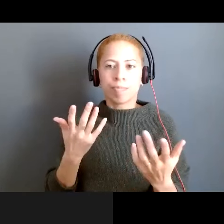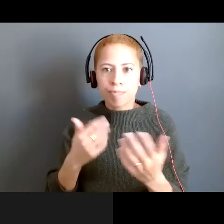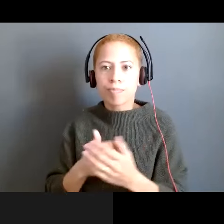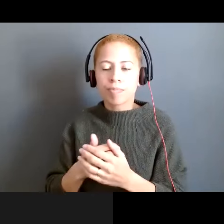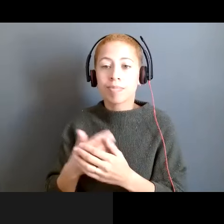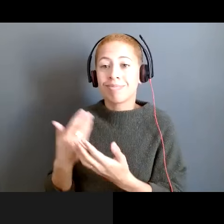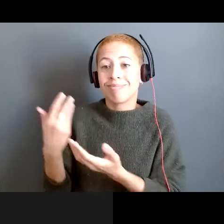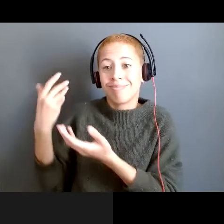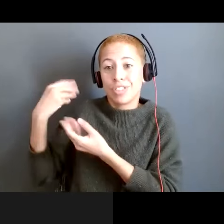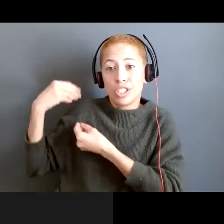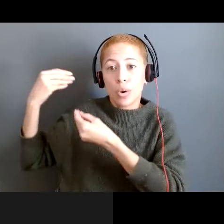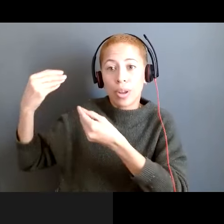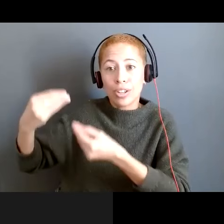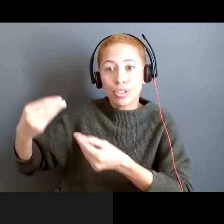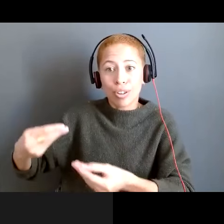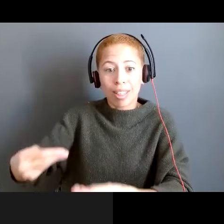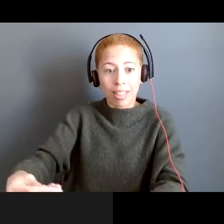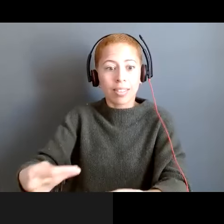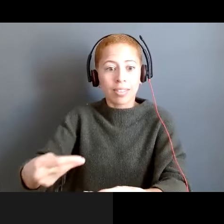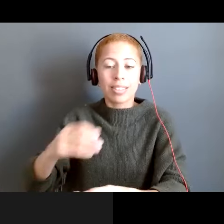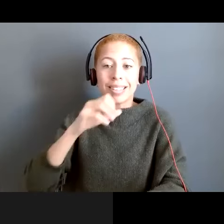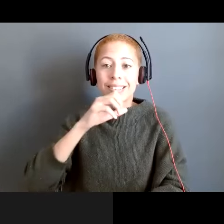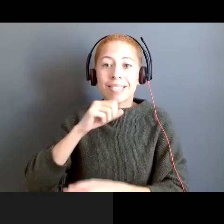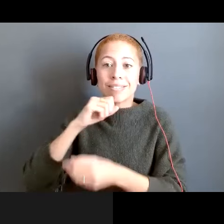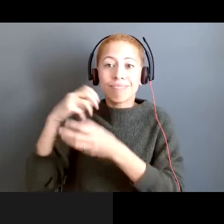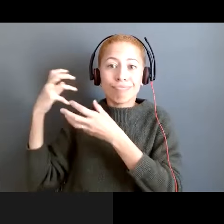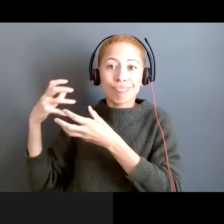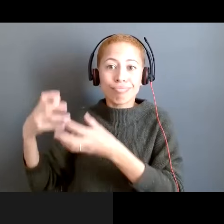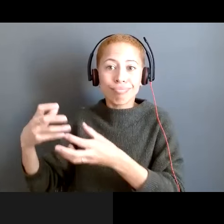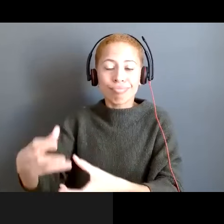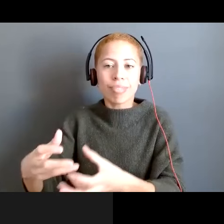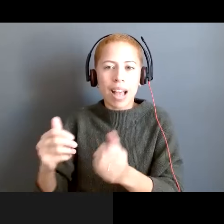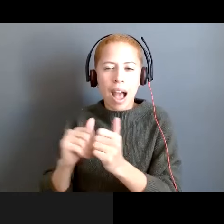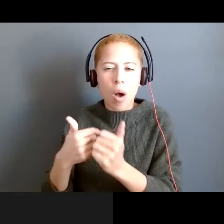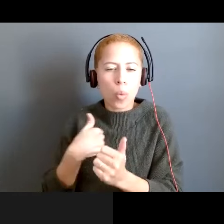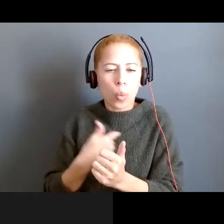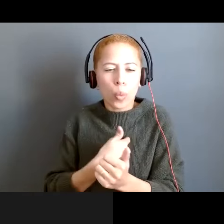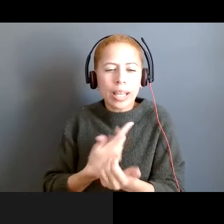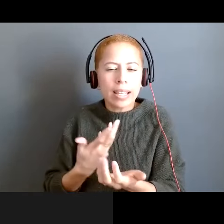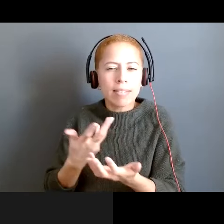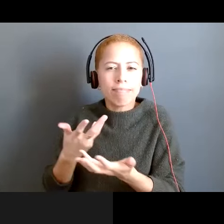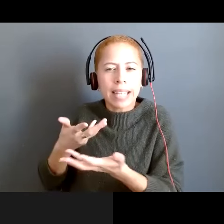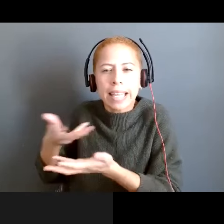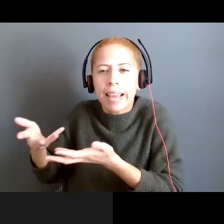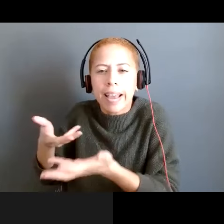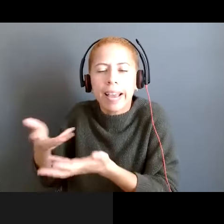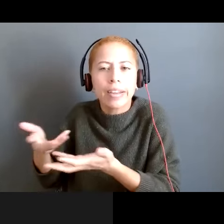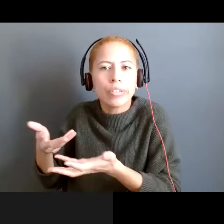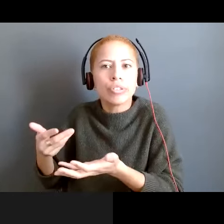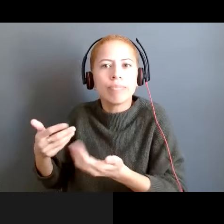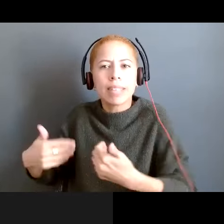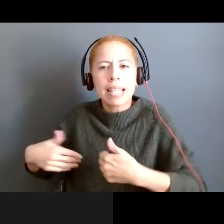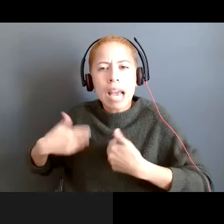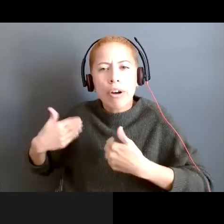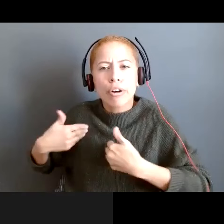of is there any ideas around intergenerational engagement for learning or and getting people